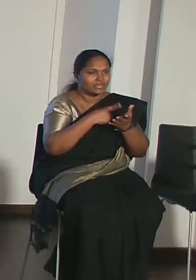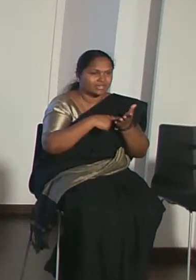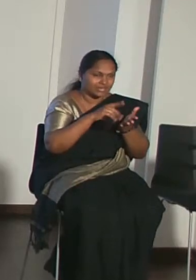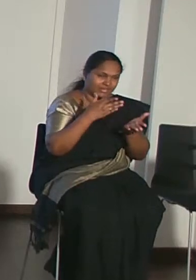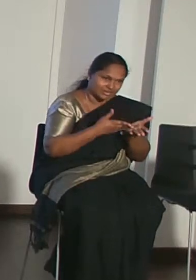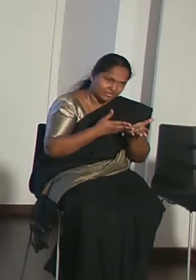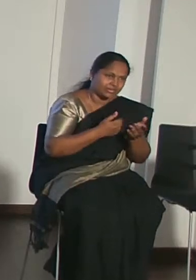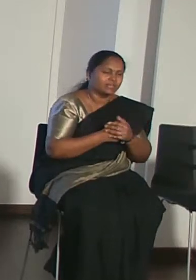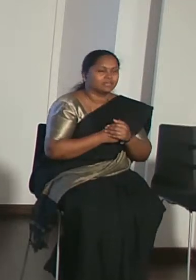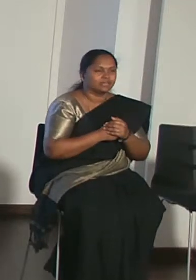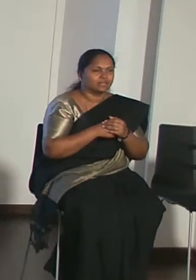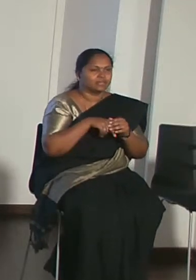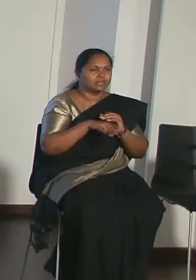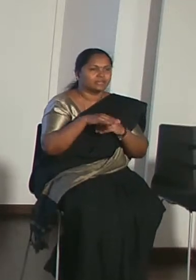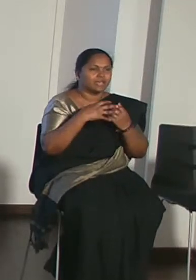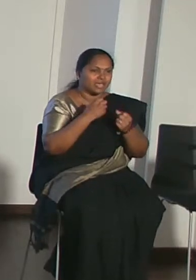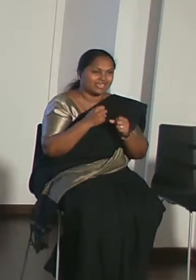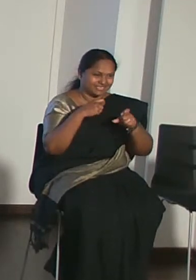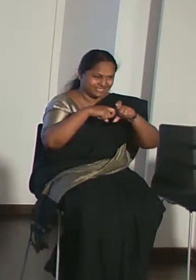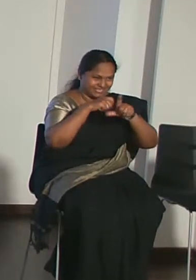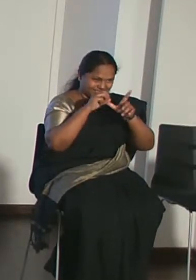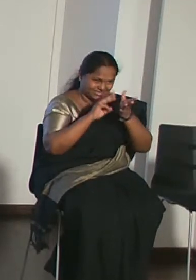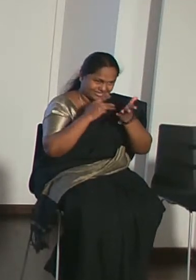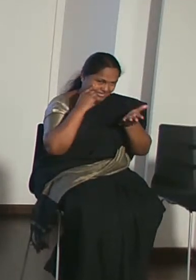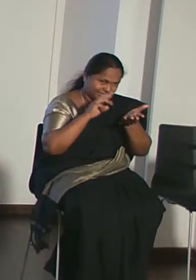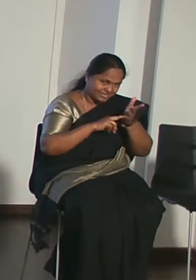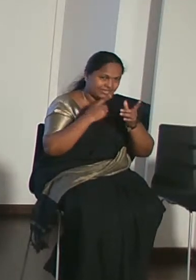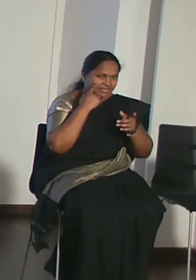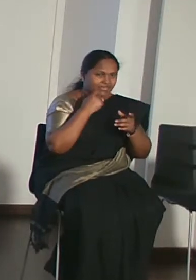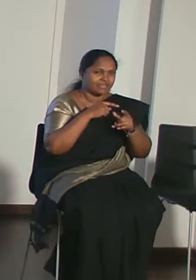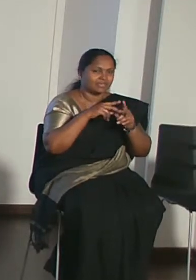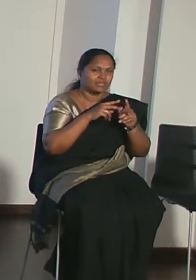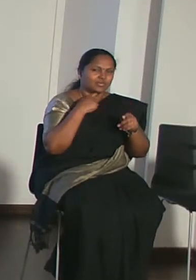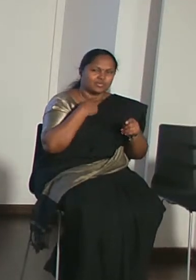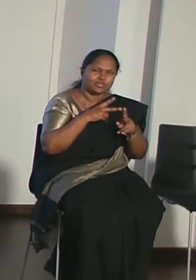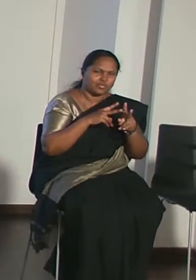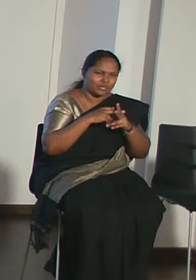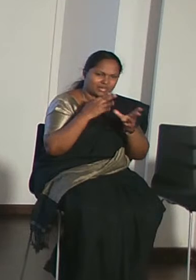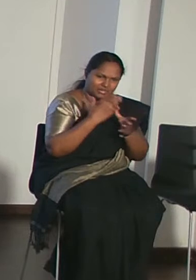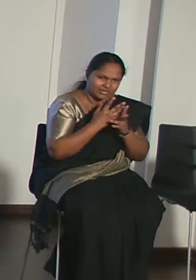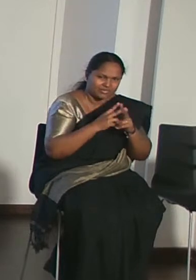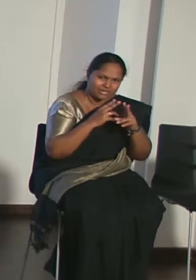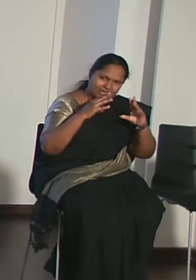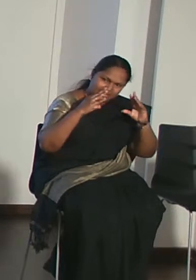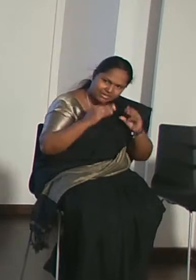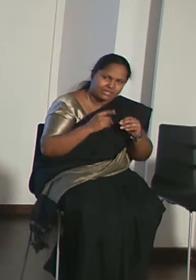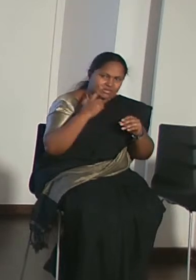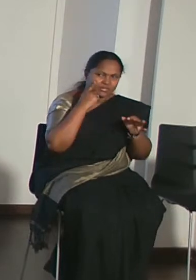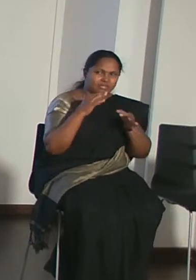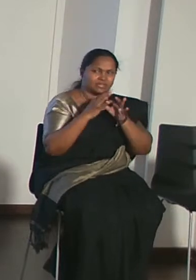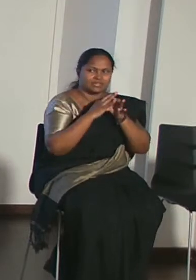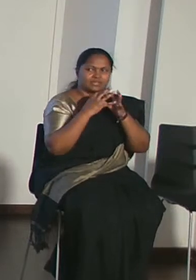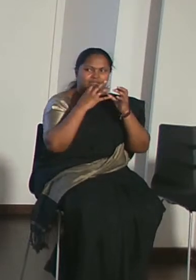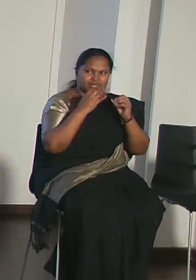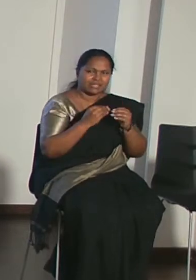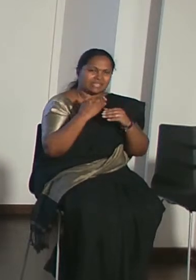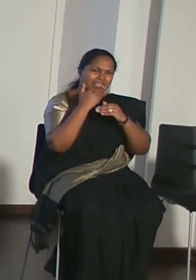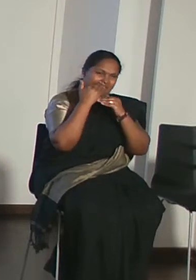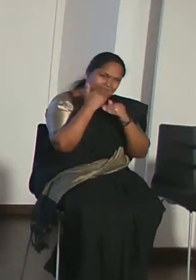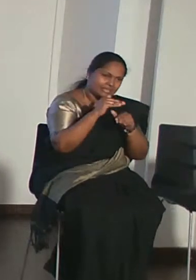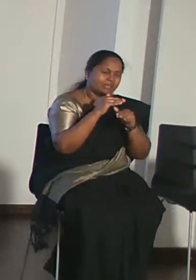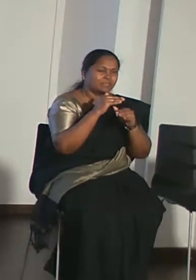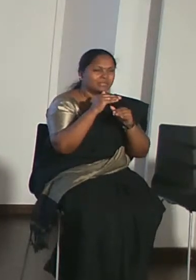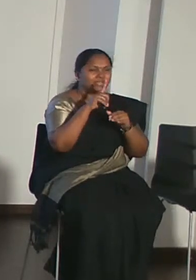And that's Shamini. We work with very less, like very limited infrastructure, very limited